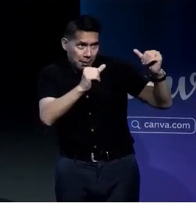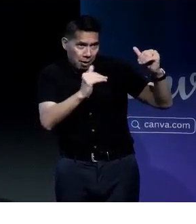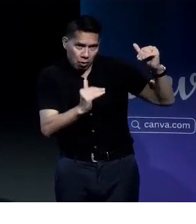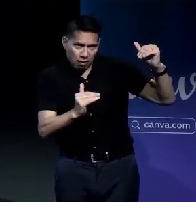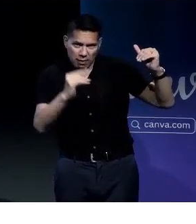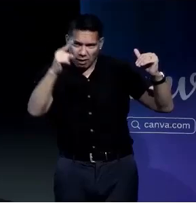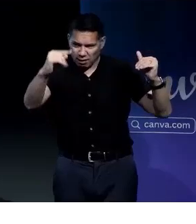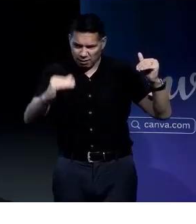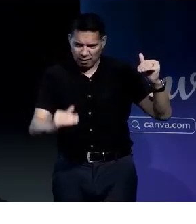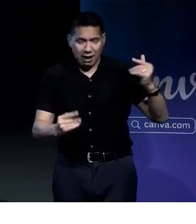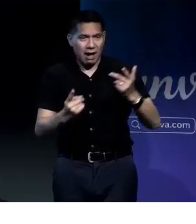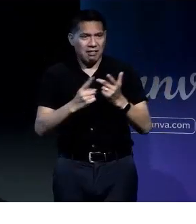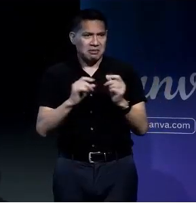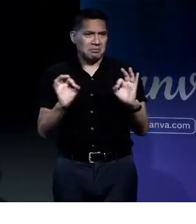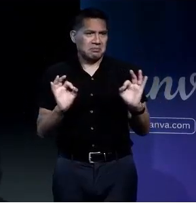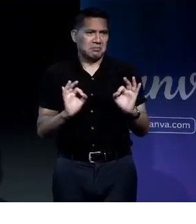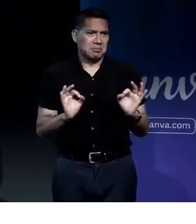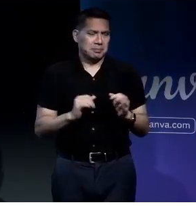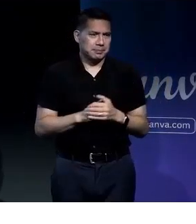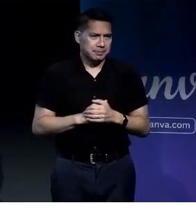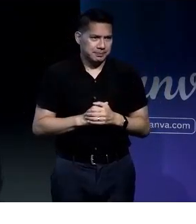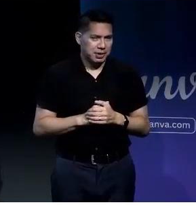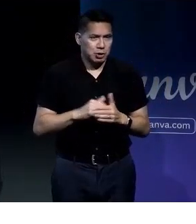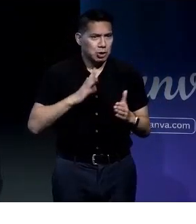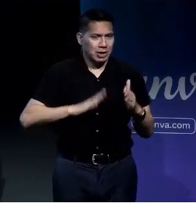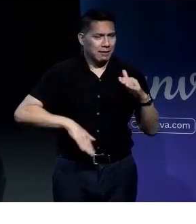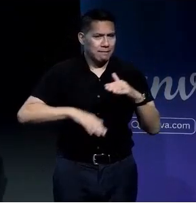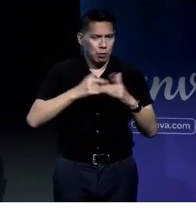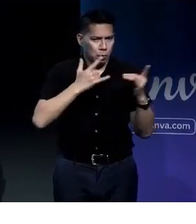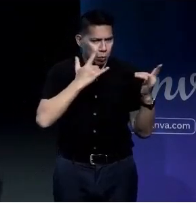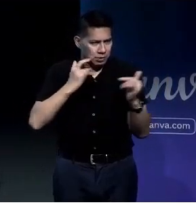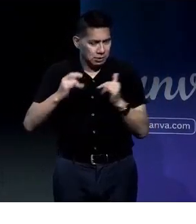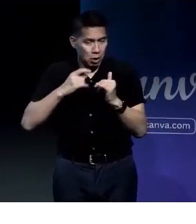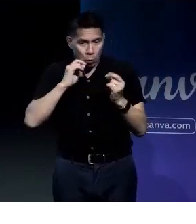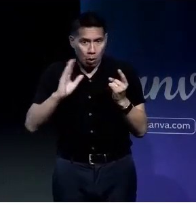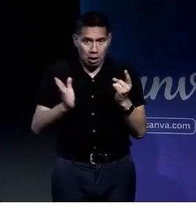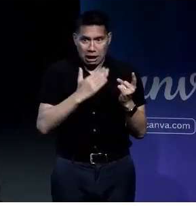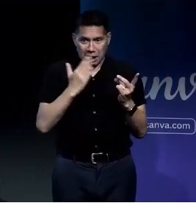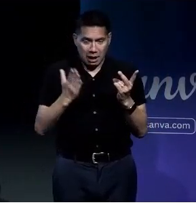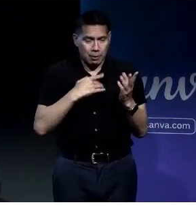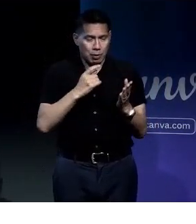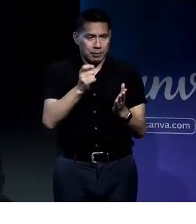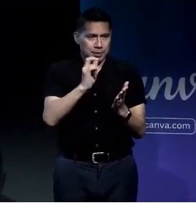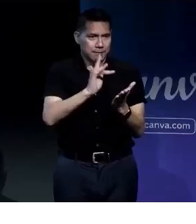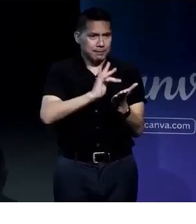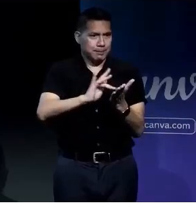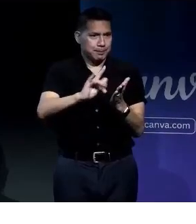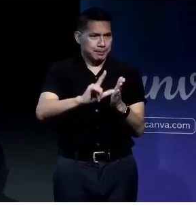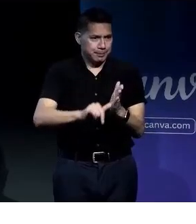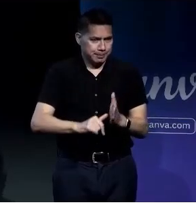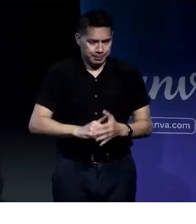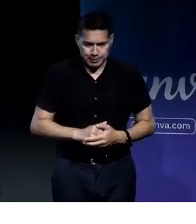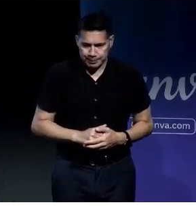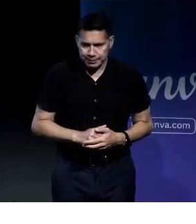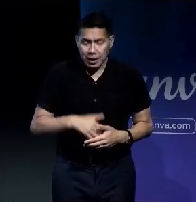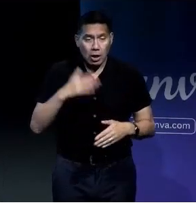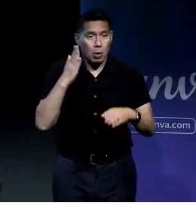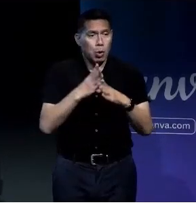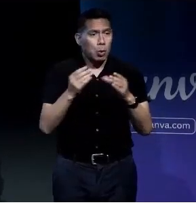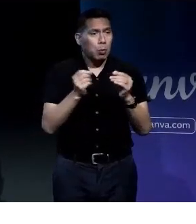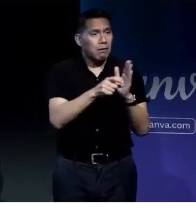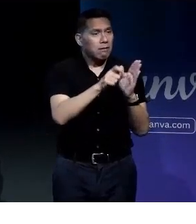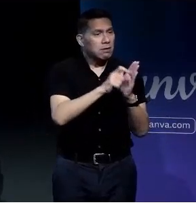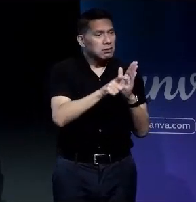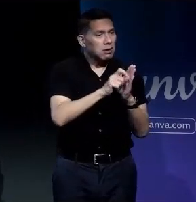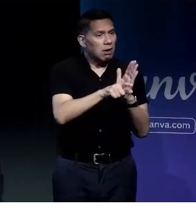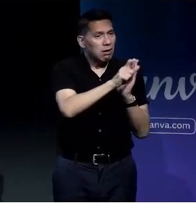full audit. So I'm going to skip this because we're almost at time. So when you're working with vendors, it's